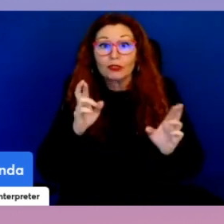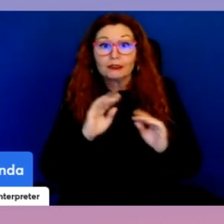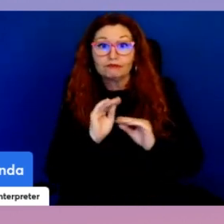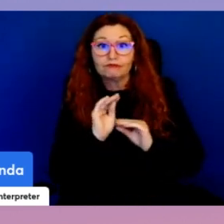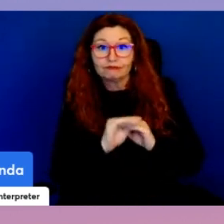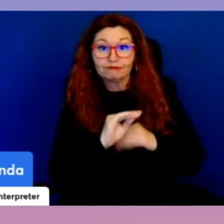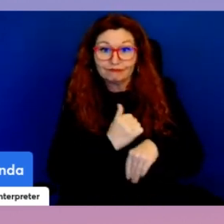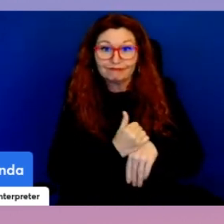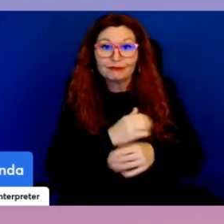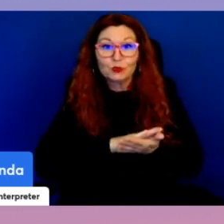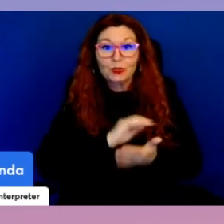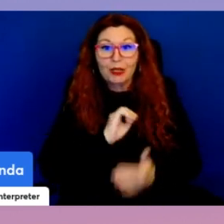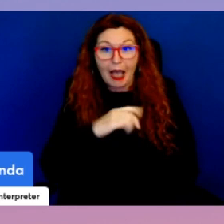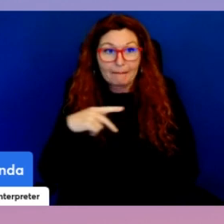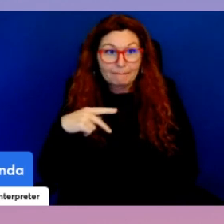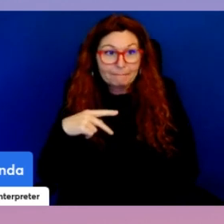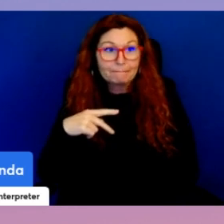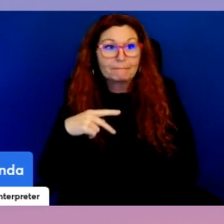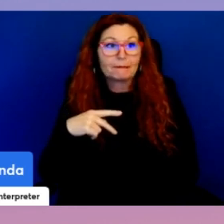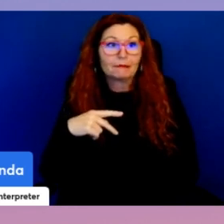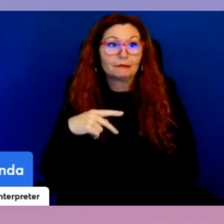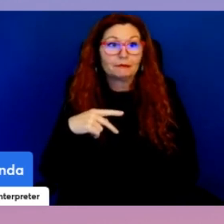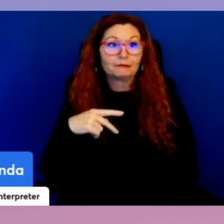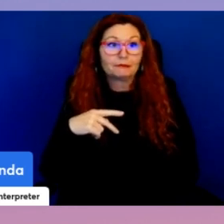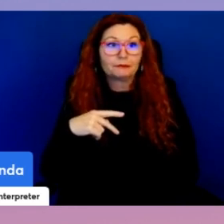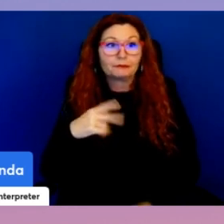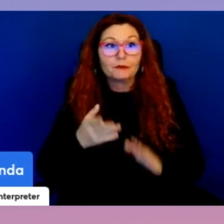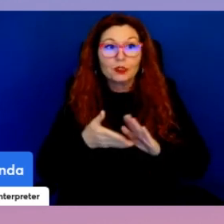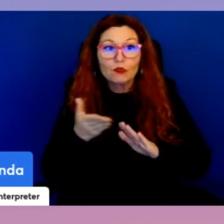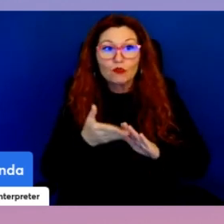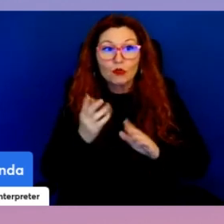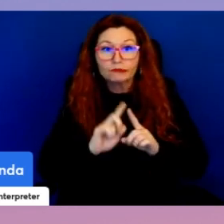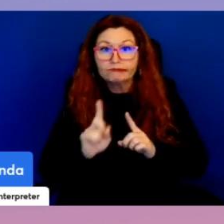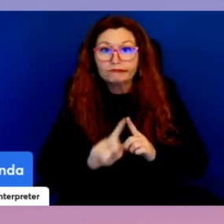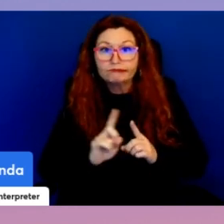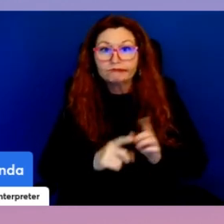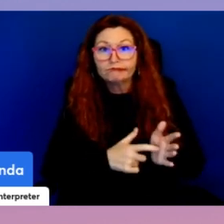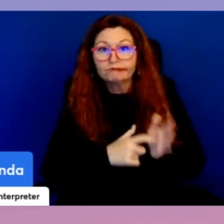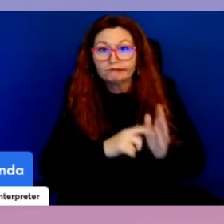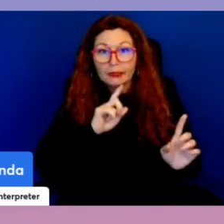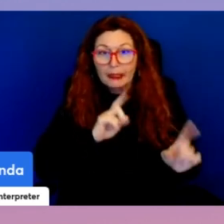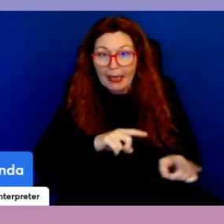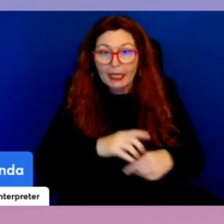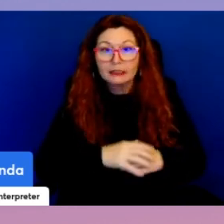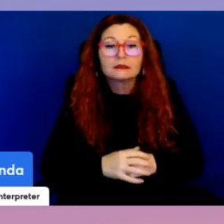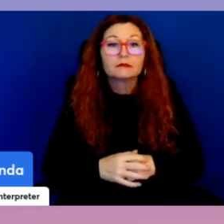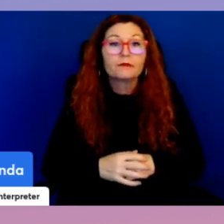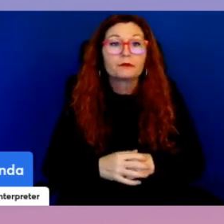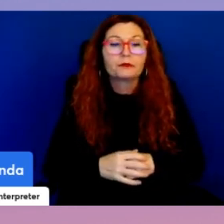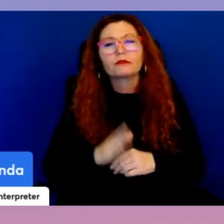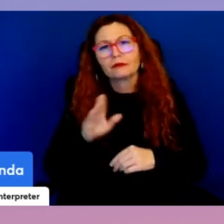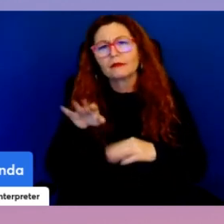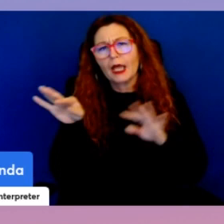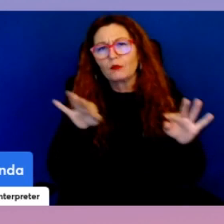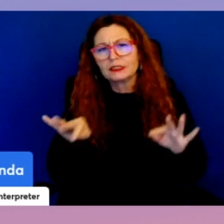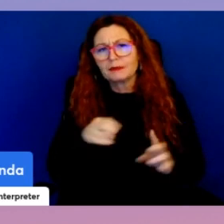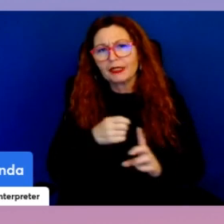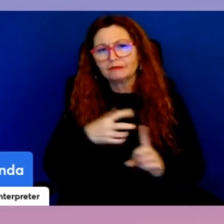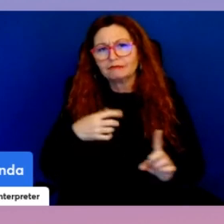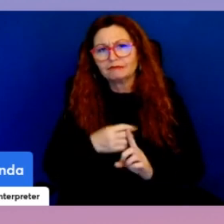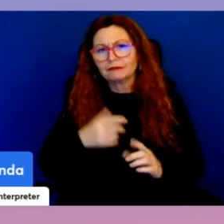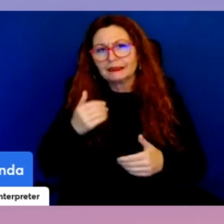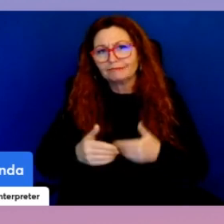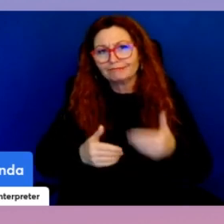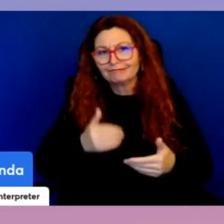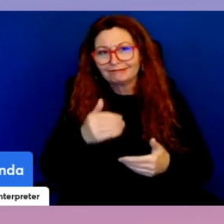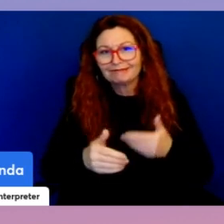app. And I'm going to run a bunch of commands here to get this going. I'll explain this, of course. We're creating a new